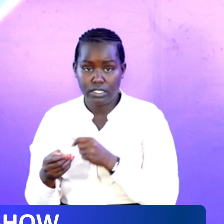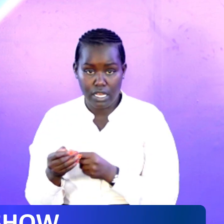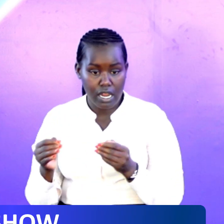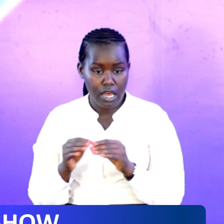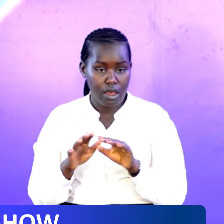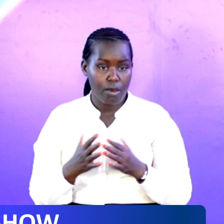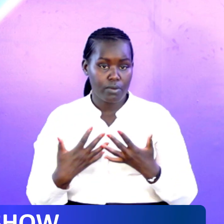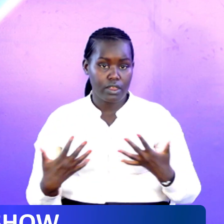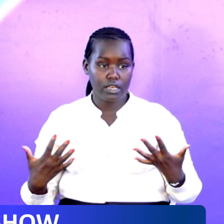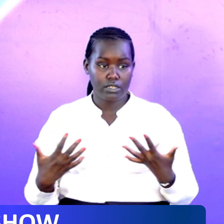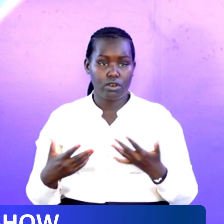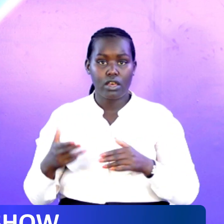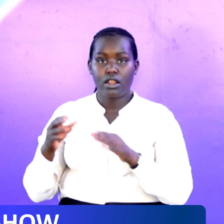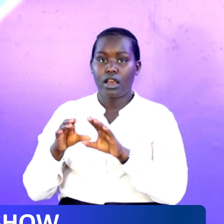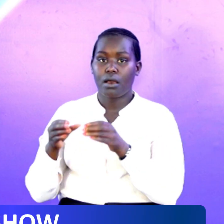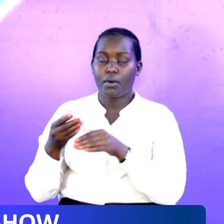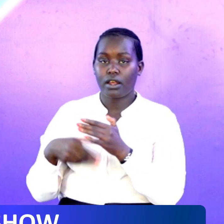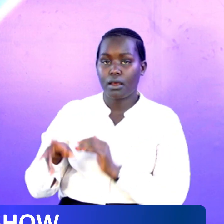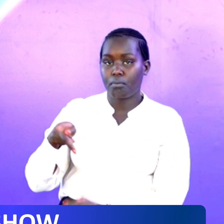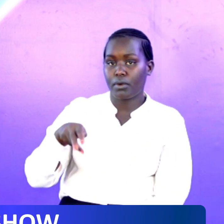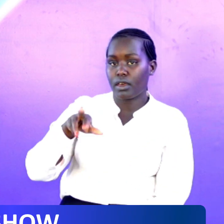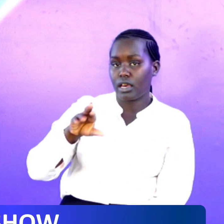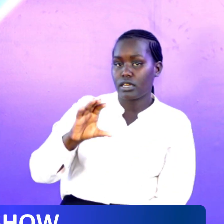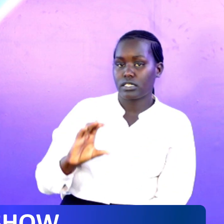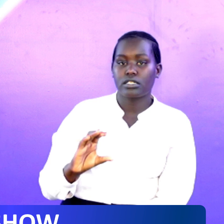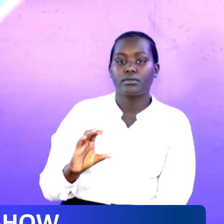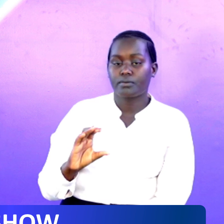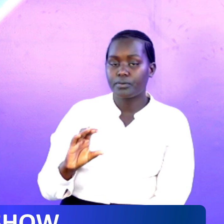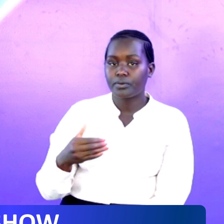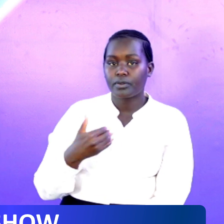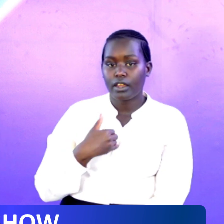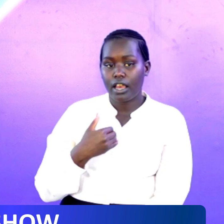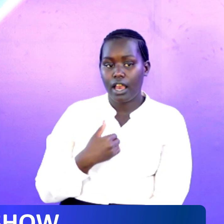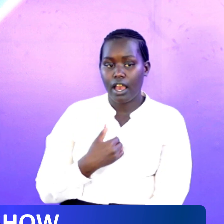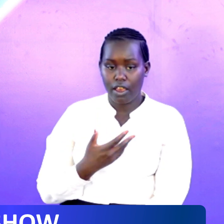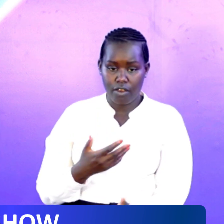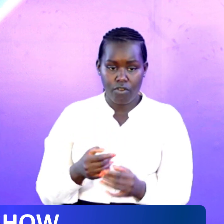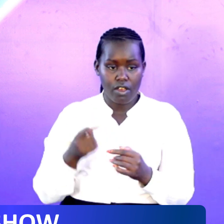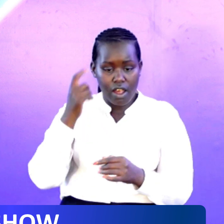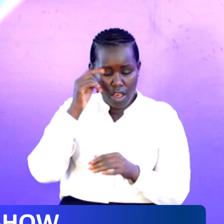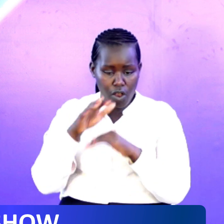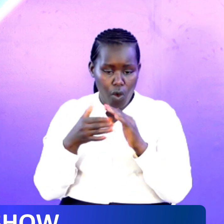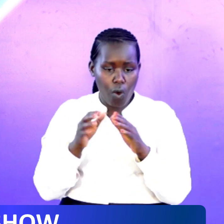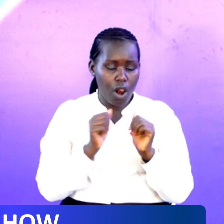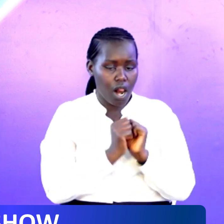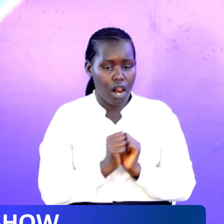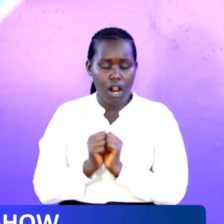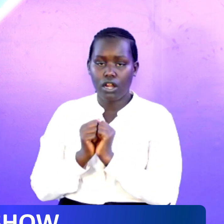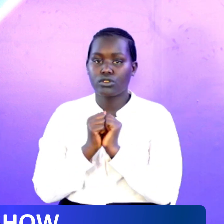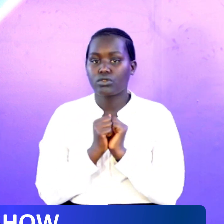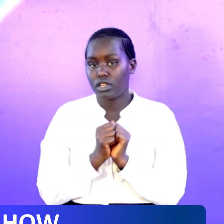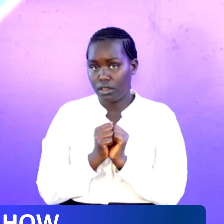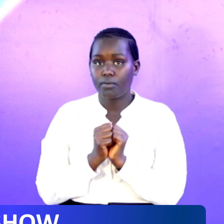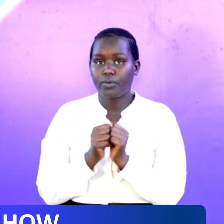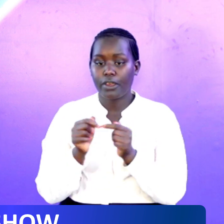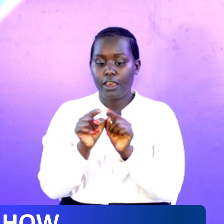with a company called PRC, Property Realty Company. Yeah. So I have seen all this together, and also I'm an academic, isn't it? I